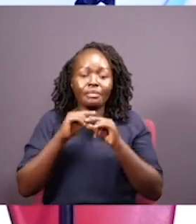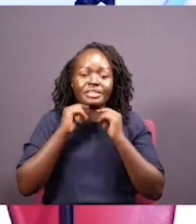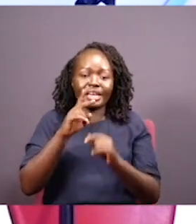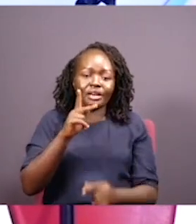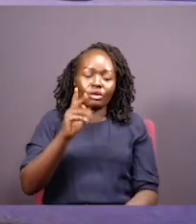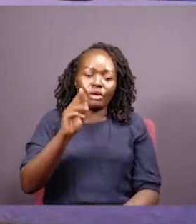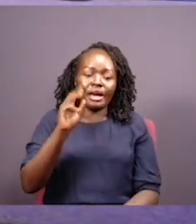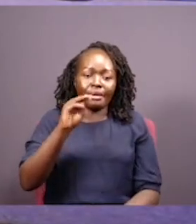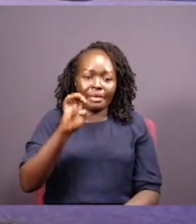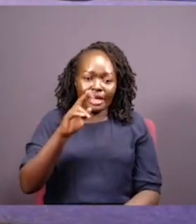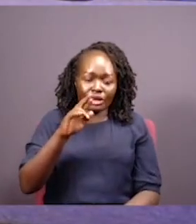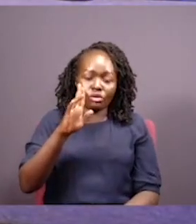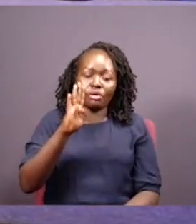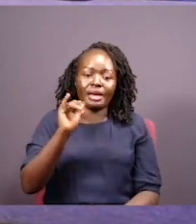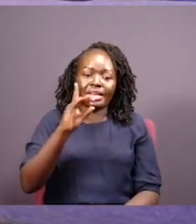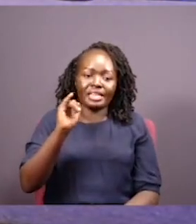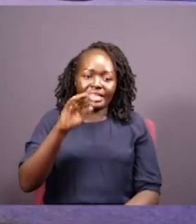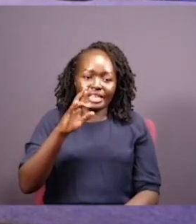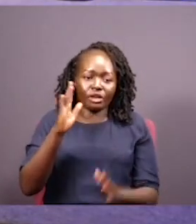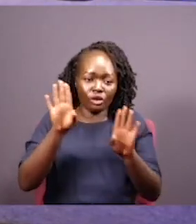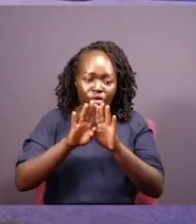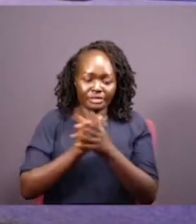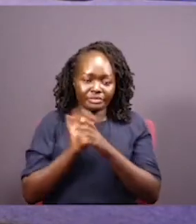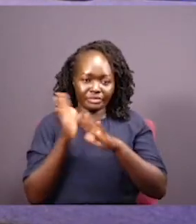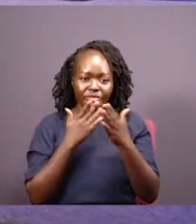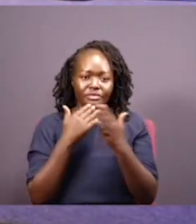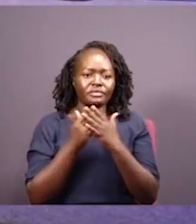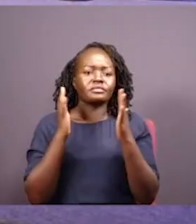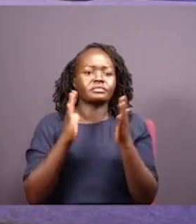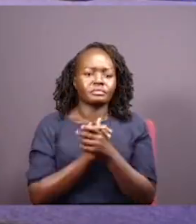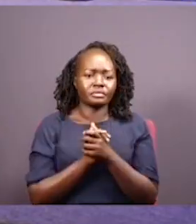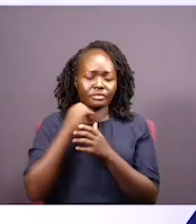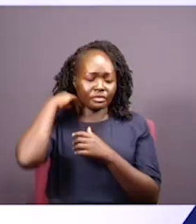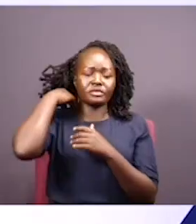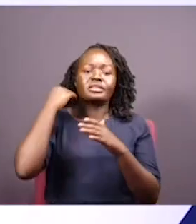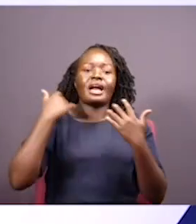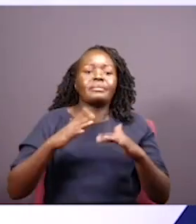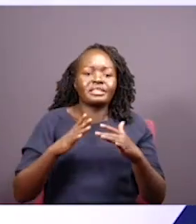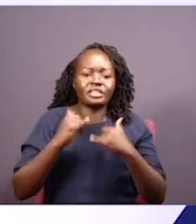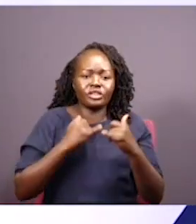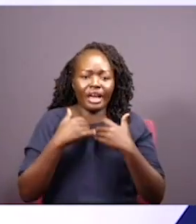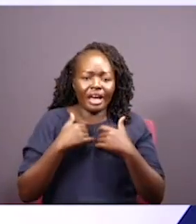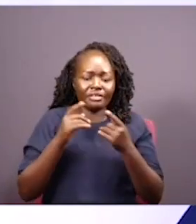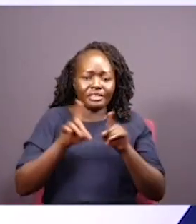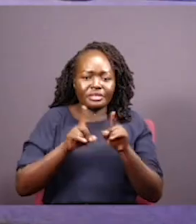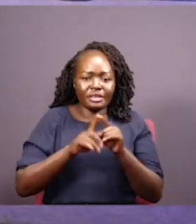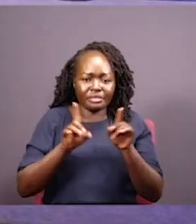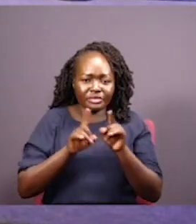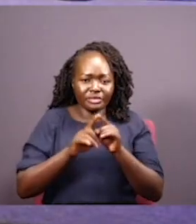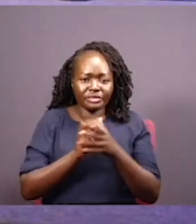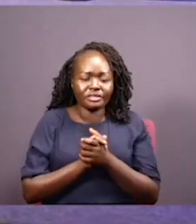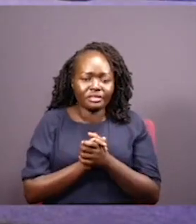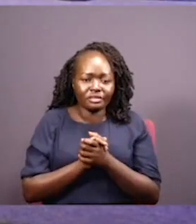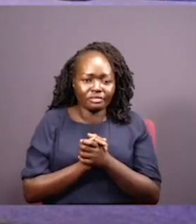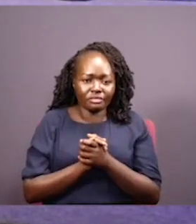us the closing benediction. Thank you so much, Gigi. It was such a delight to have you as our moderator today. Thank you. Thank you. Such an honor to be here. We certainly look forward to